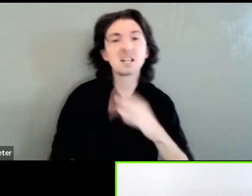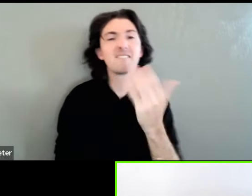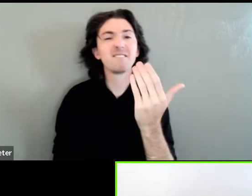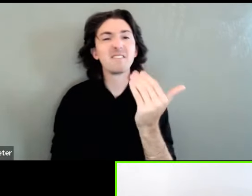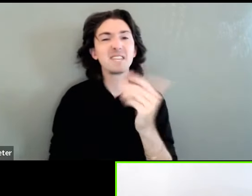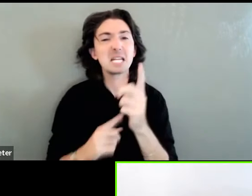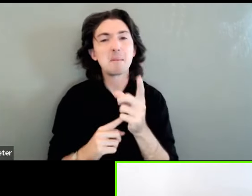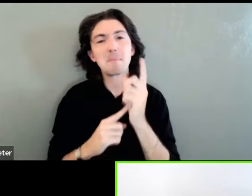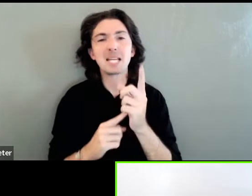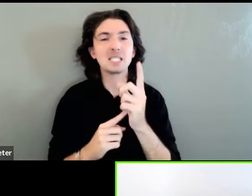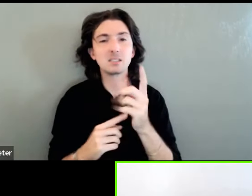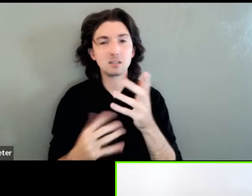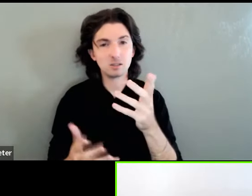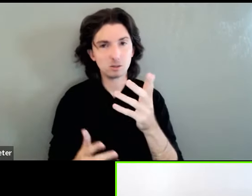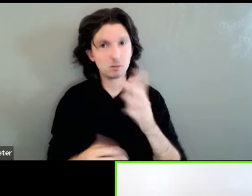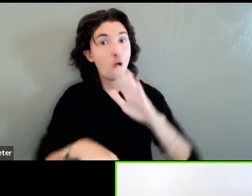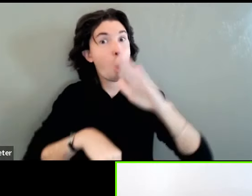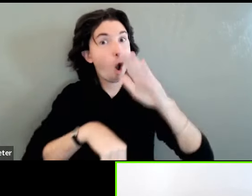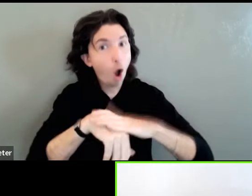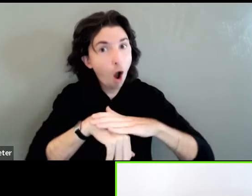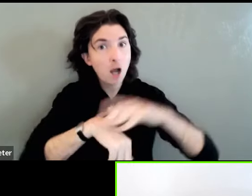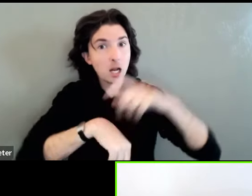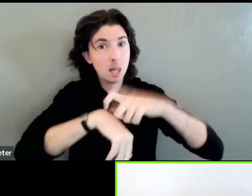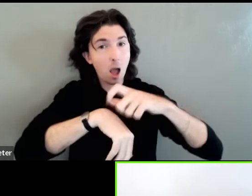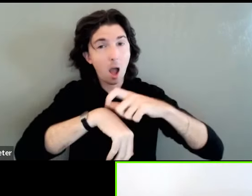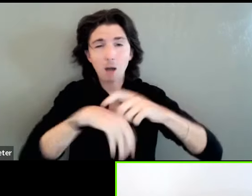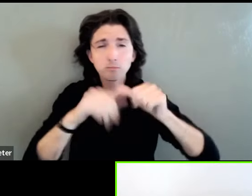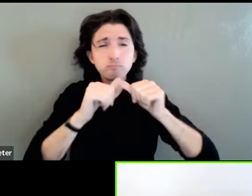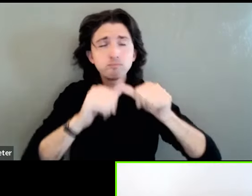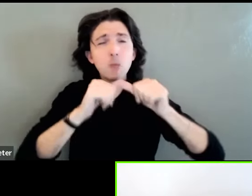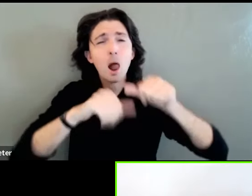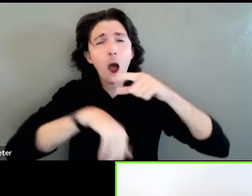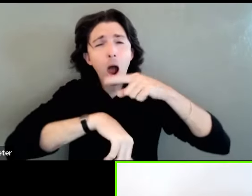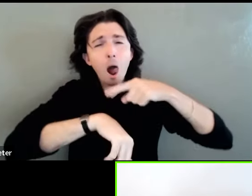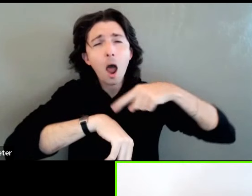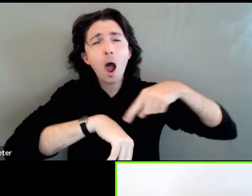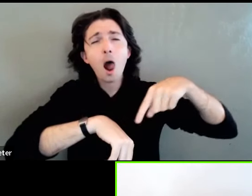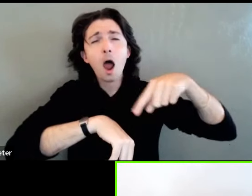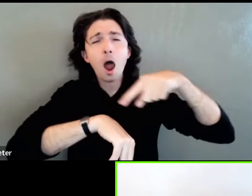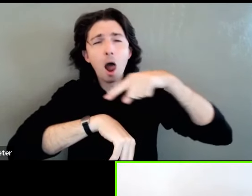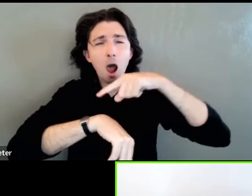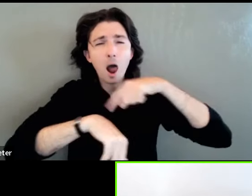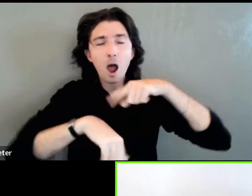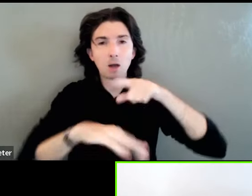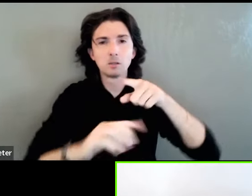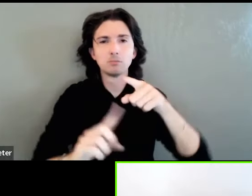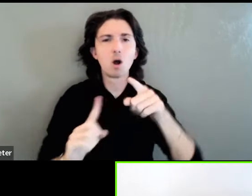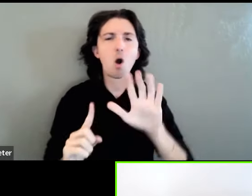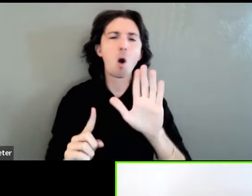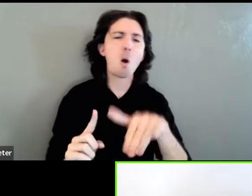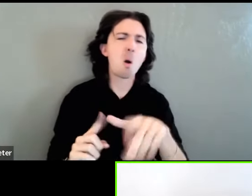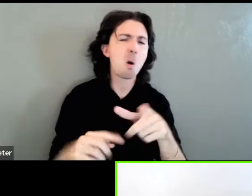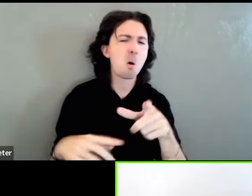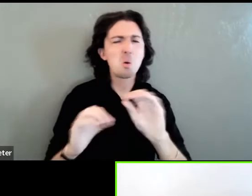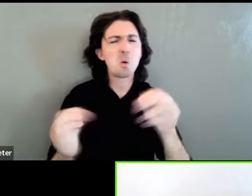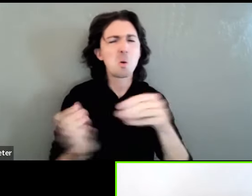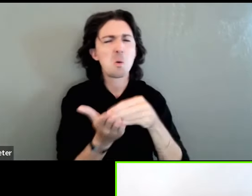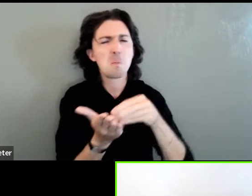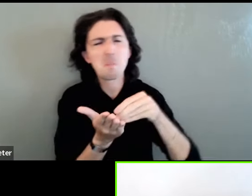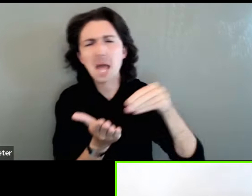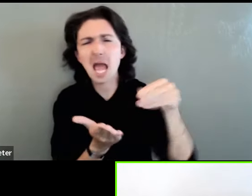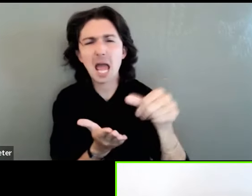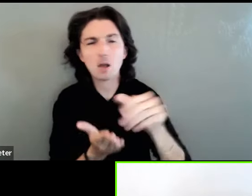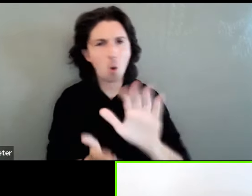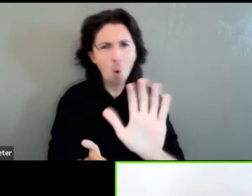Again, you're still on the clock. That's the non-deductible part. It's not deducted from your hours in your workday. But you're